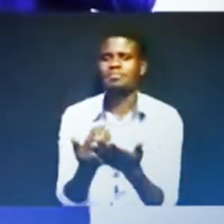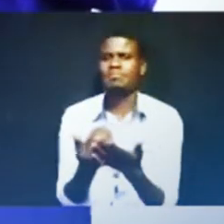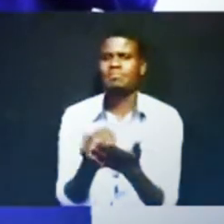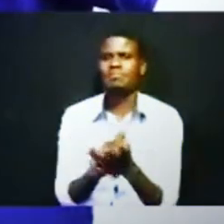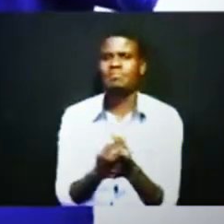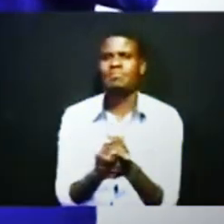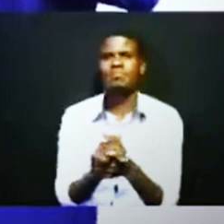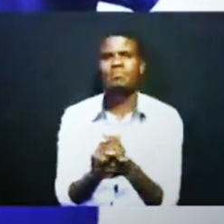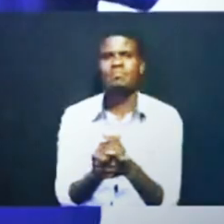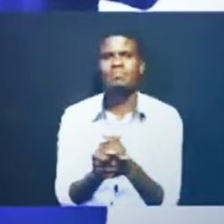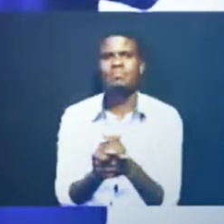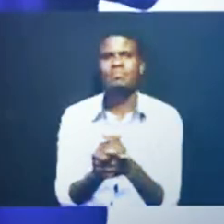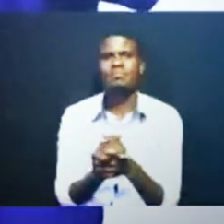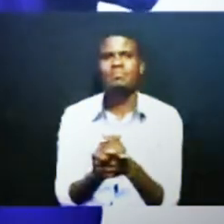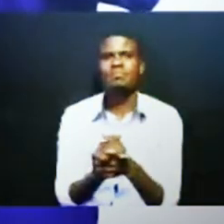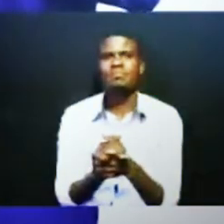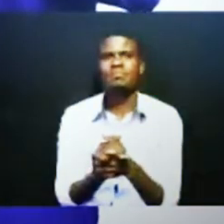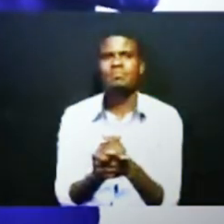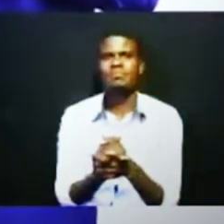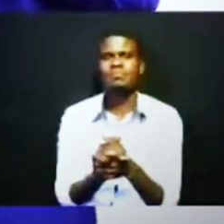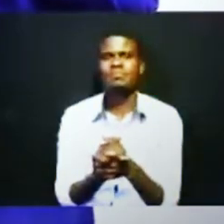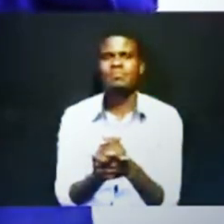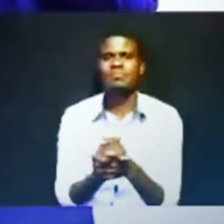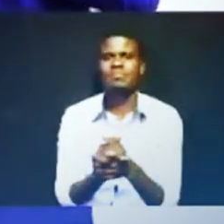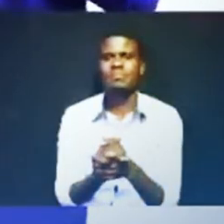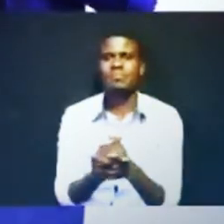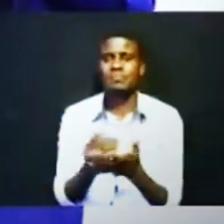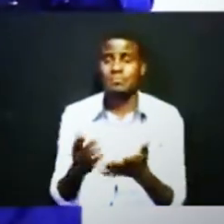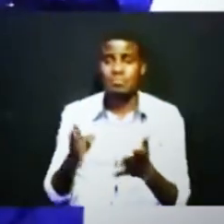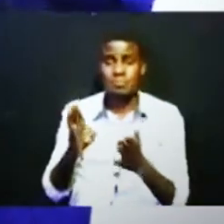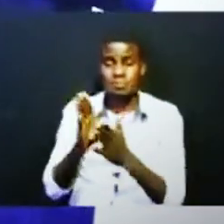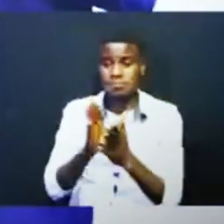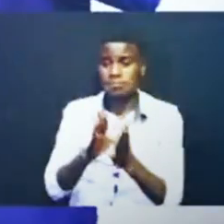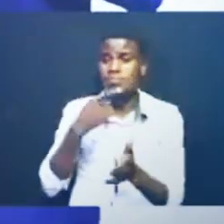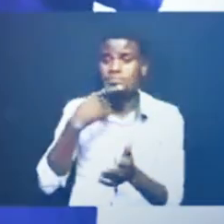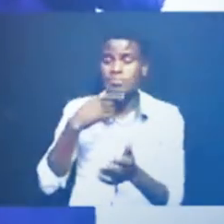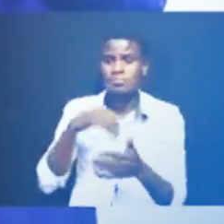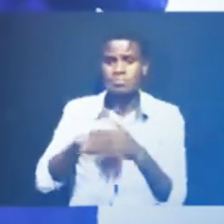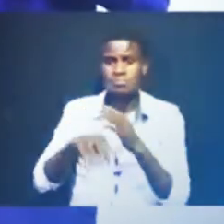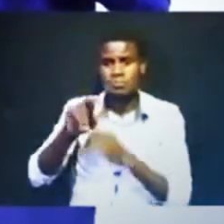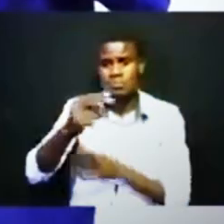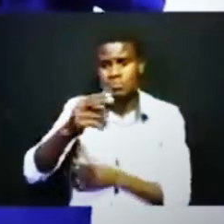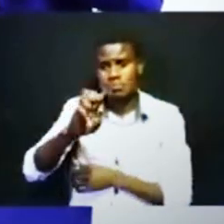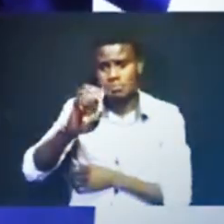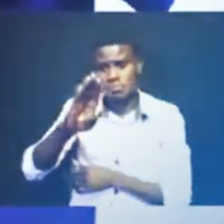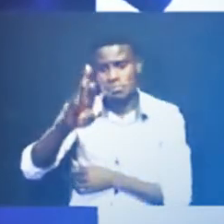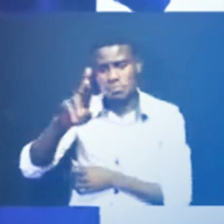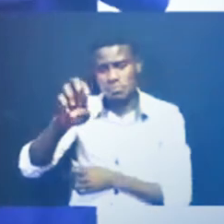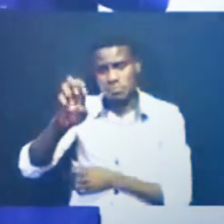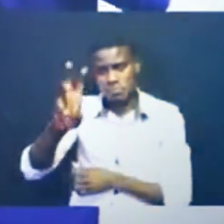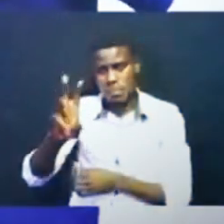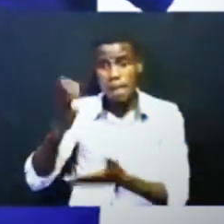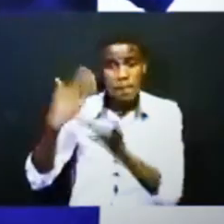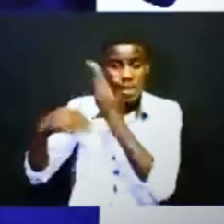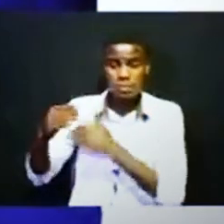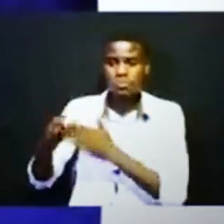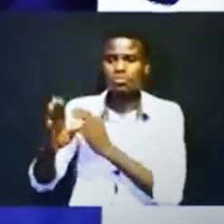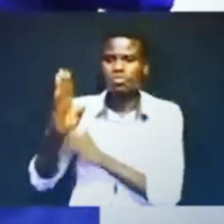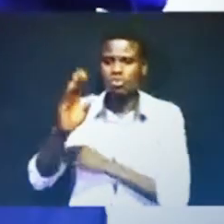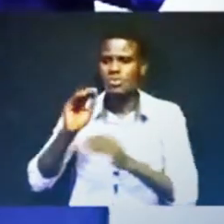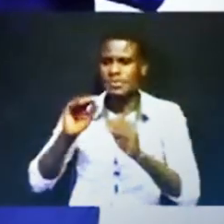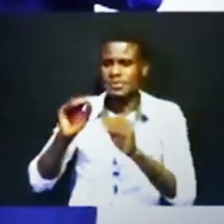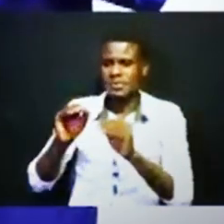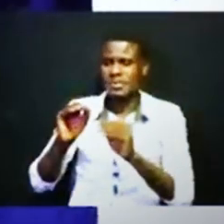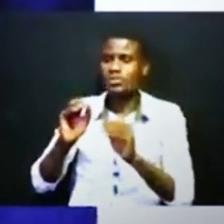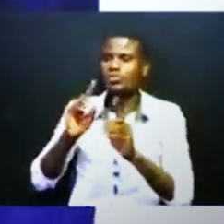now he directs us by the Son. And so Charles Samuel can Hebrew for woman himself, when Yankopon at Titano, or Namme Dufoni, Janum